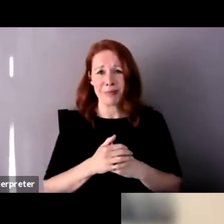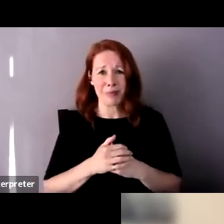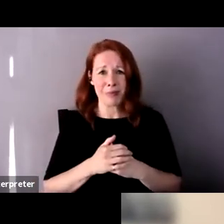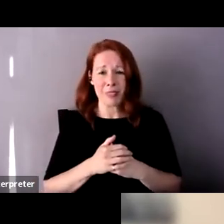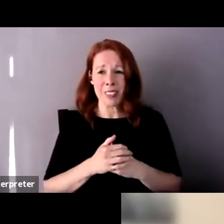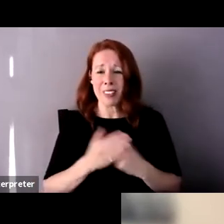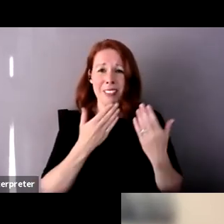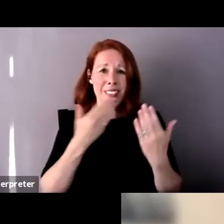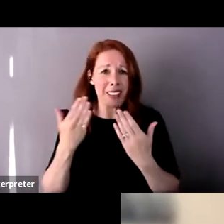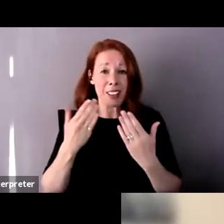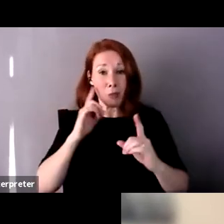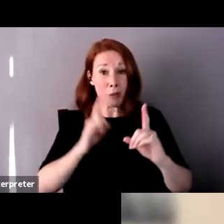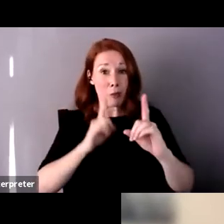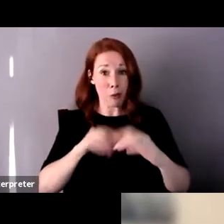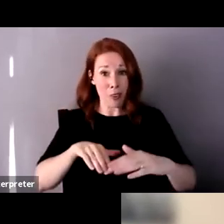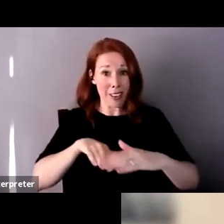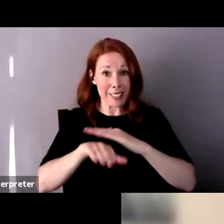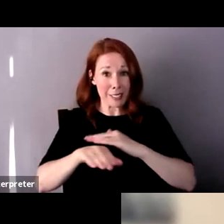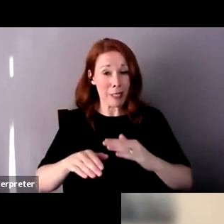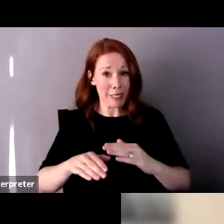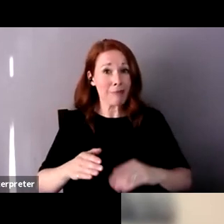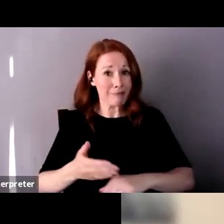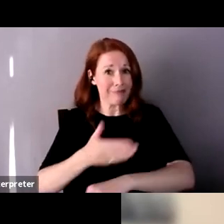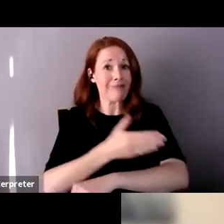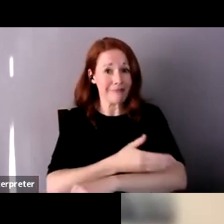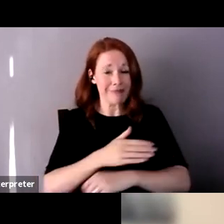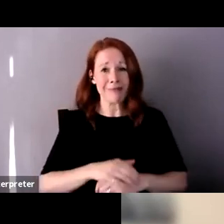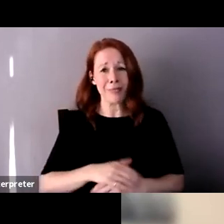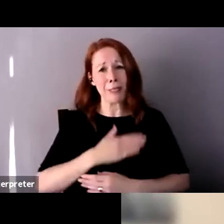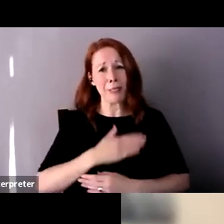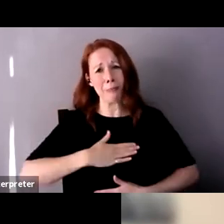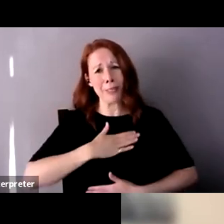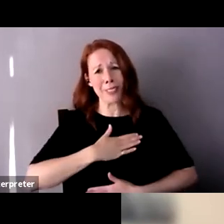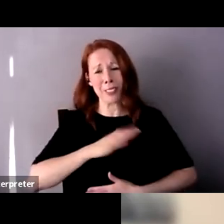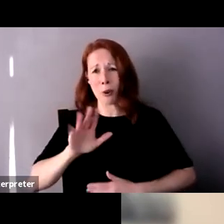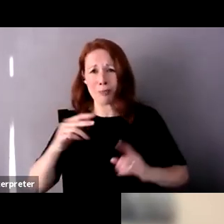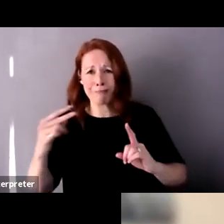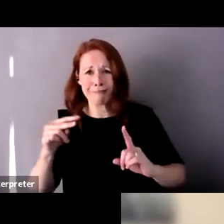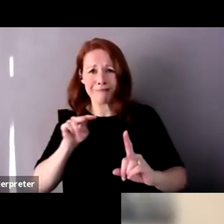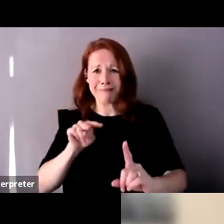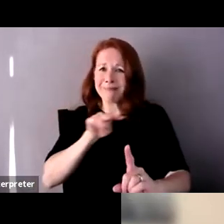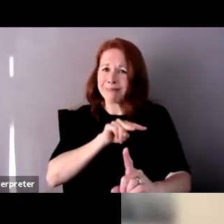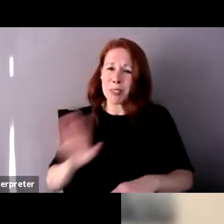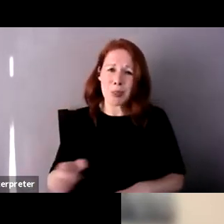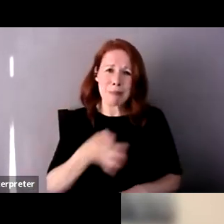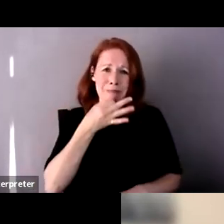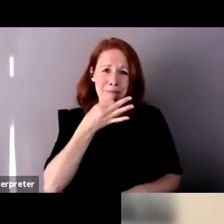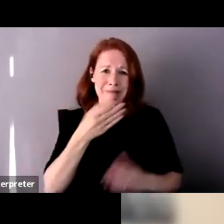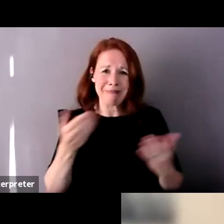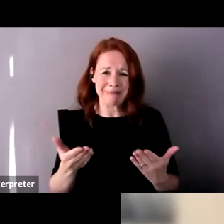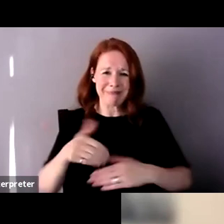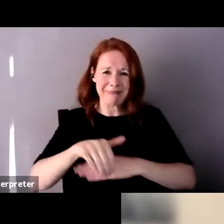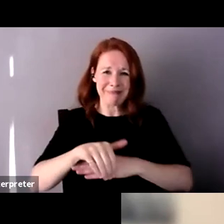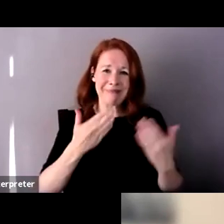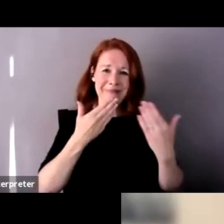increase accessibility. And it's been an absolute pleasure to have your perspectives and expertise this evening. I